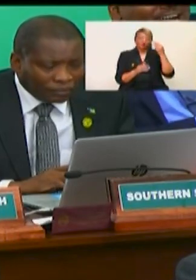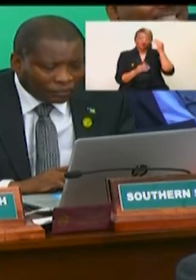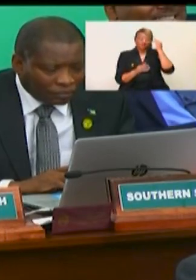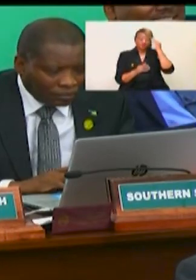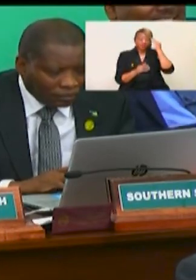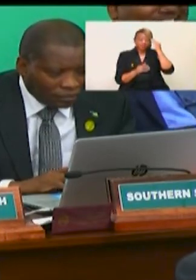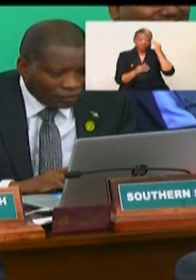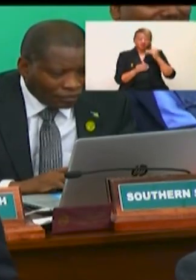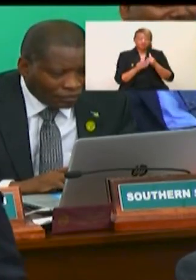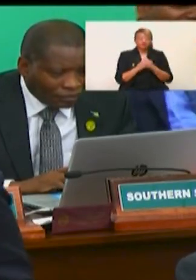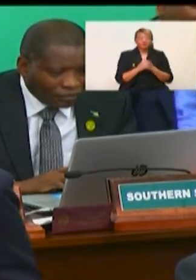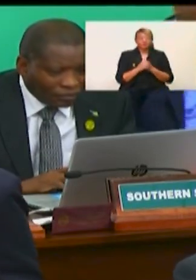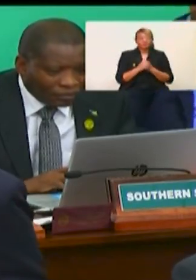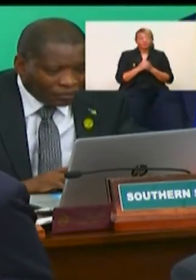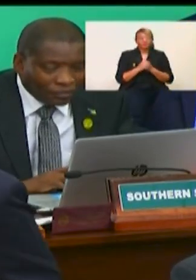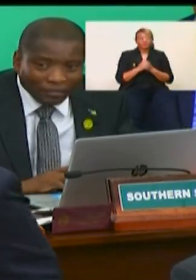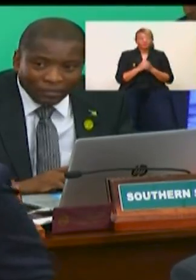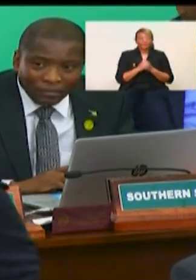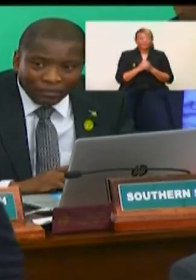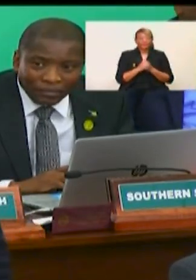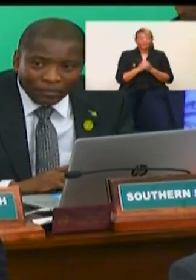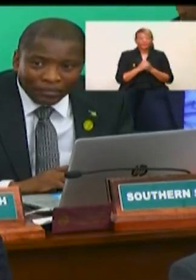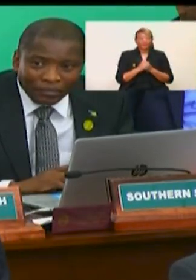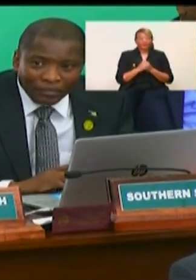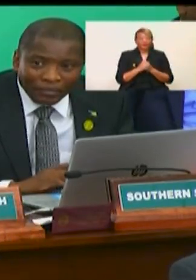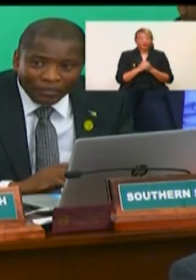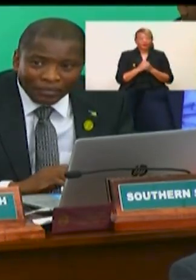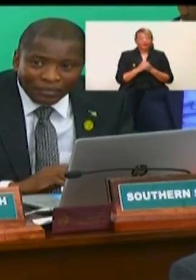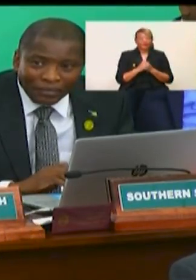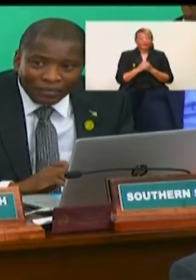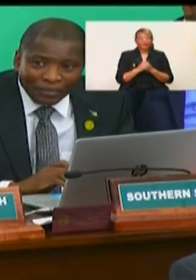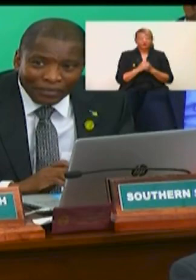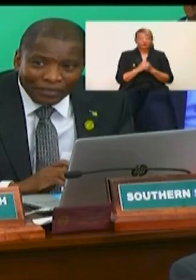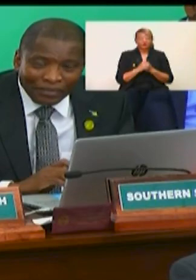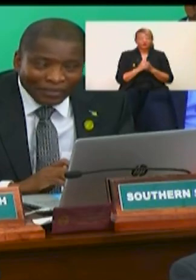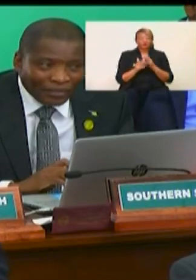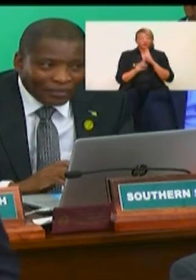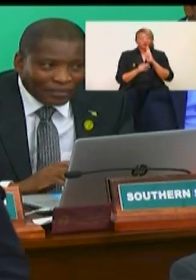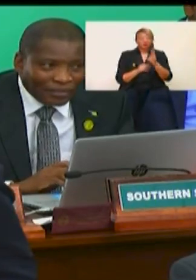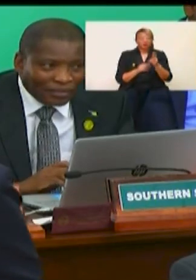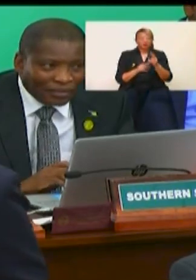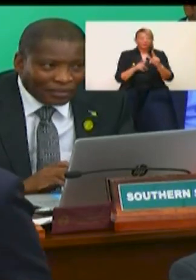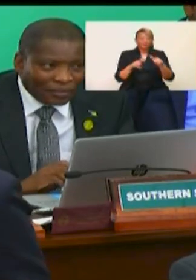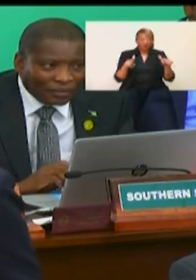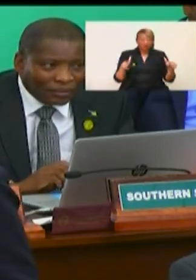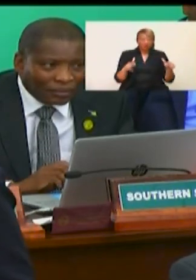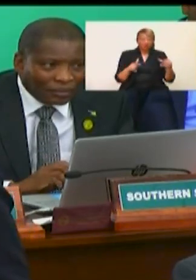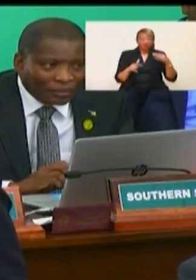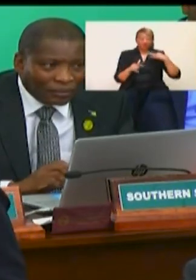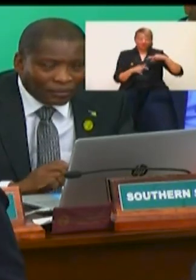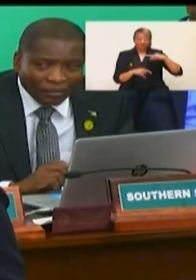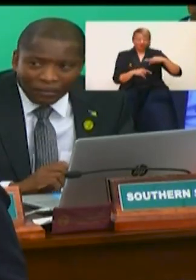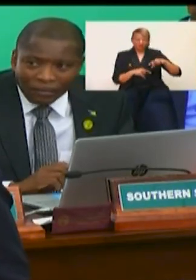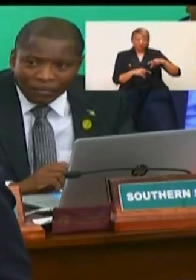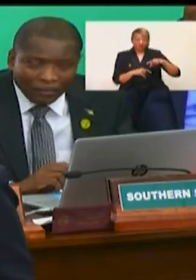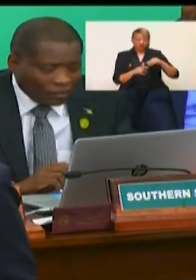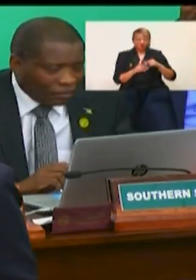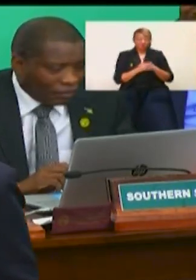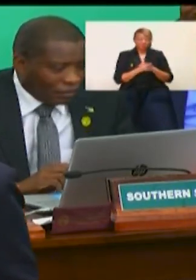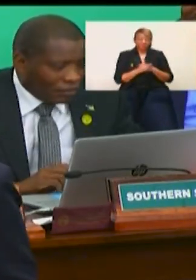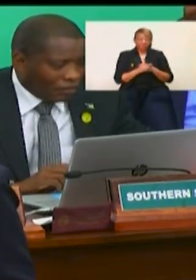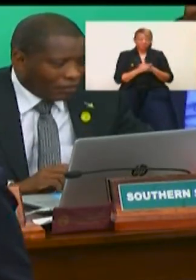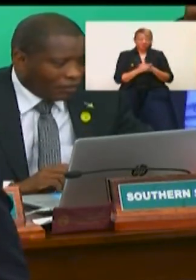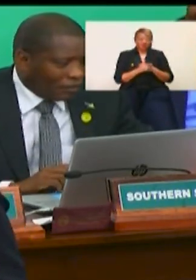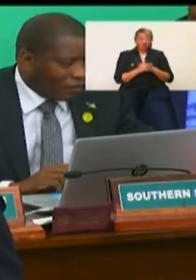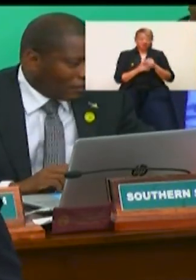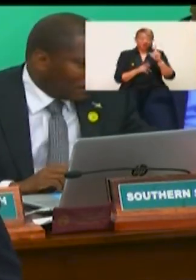the member knows. The member knows that there are multiple benefits. He can ask